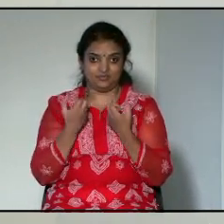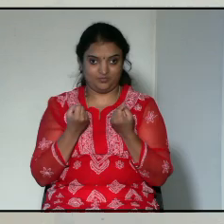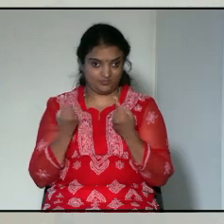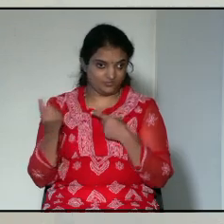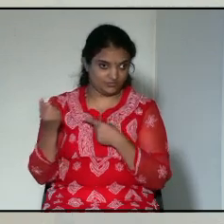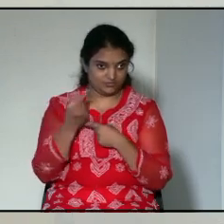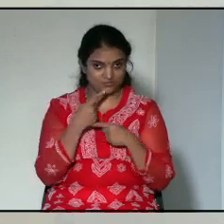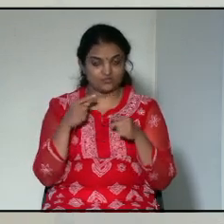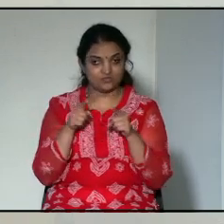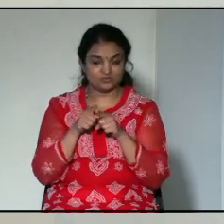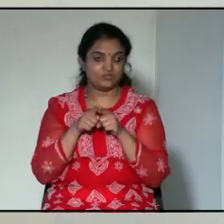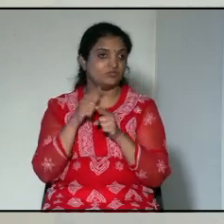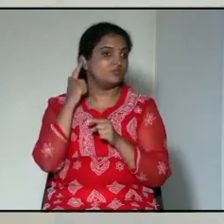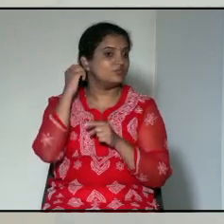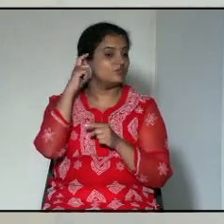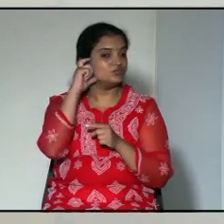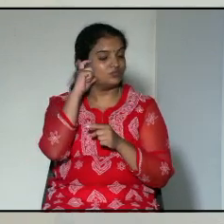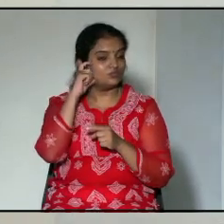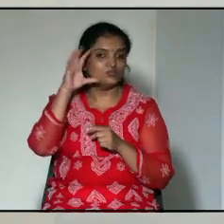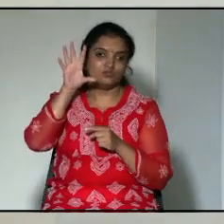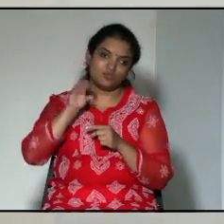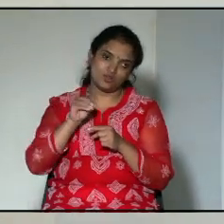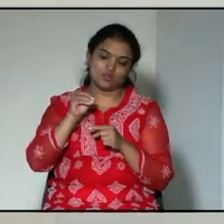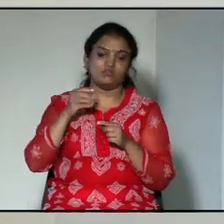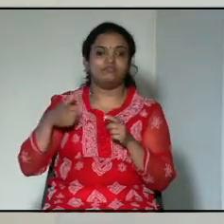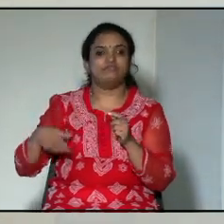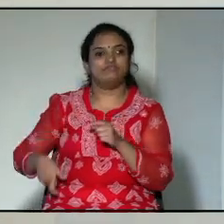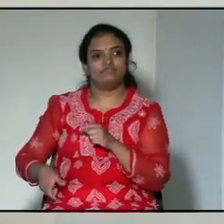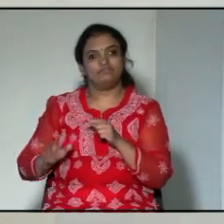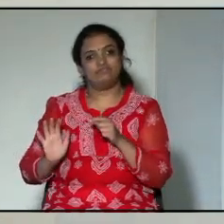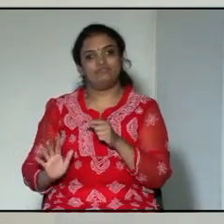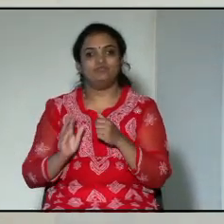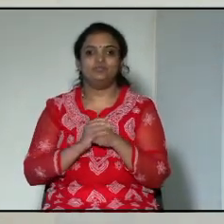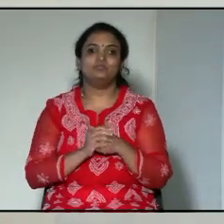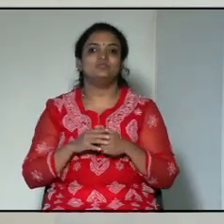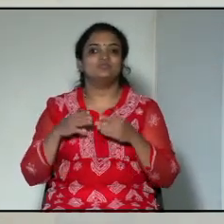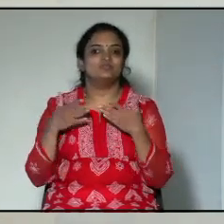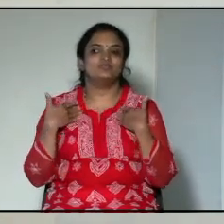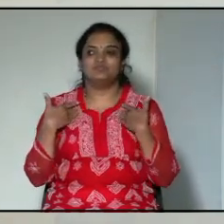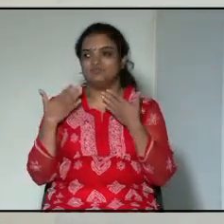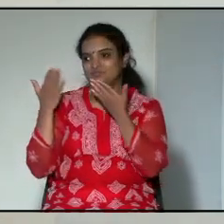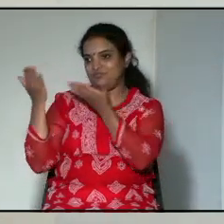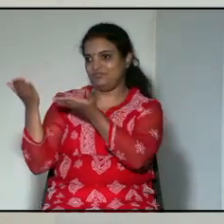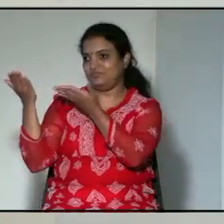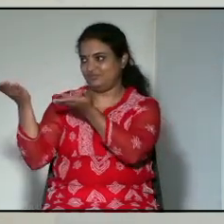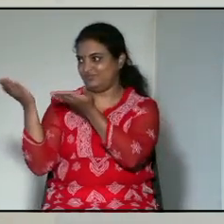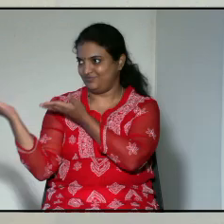turn off their phones or to put them on silence. Tapati, now the stage is yours.